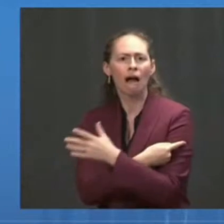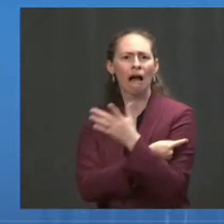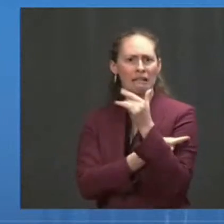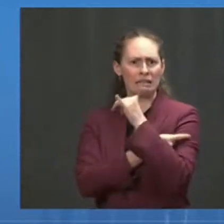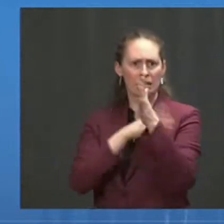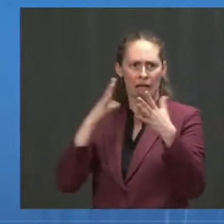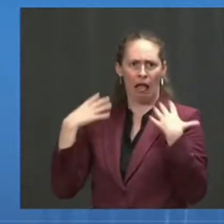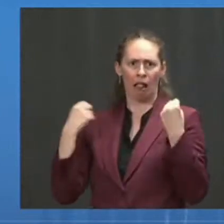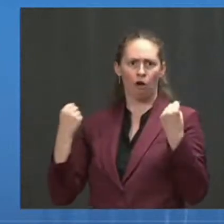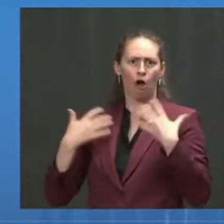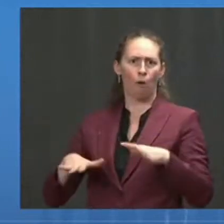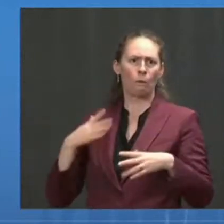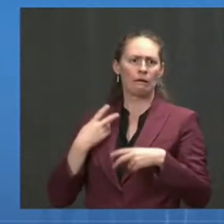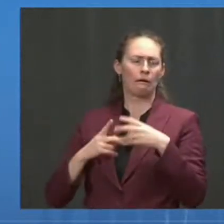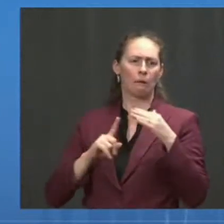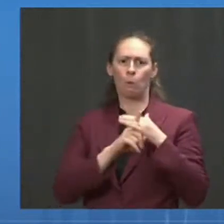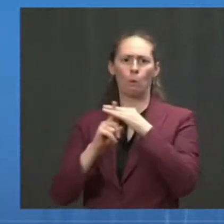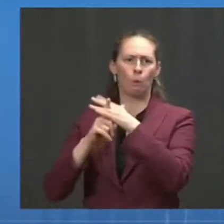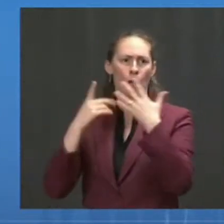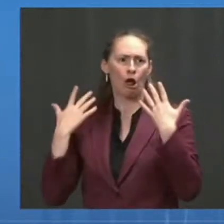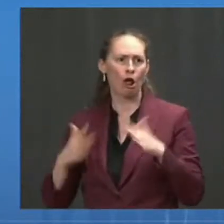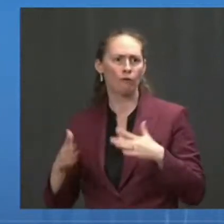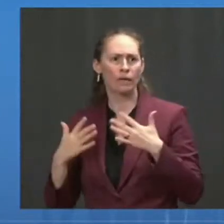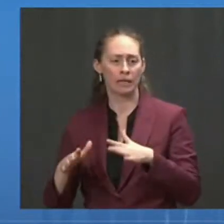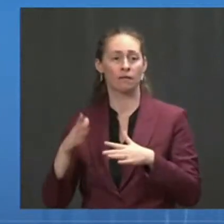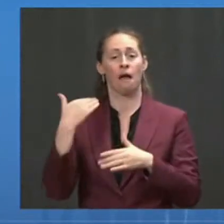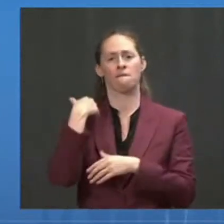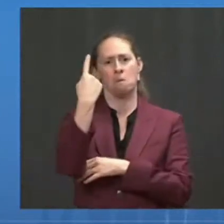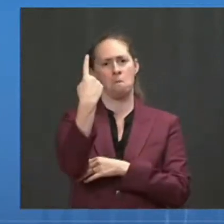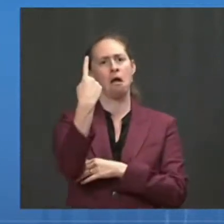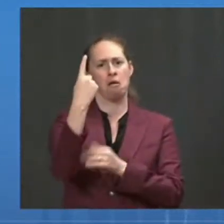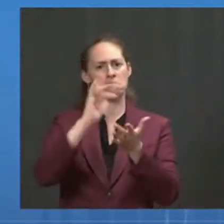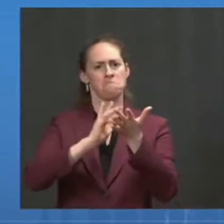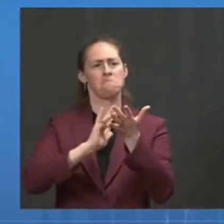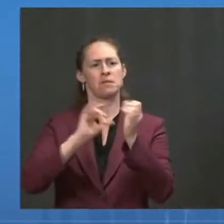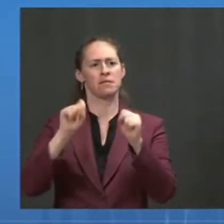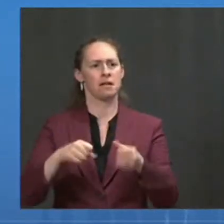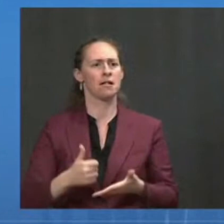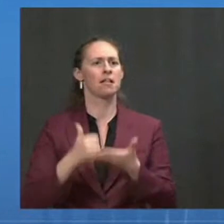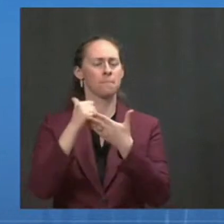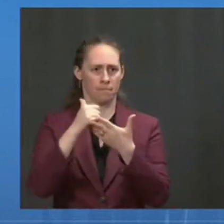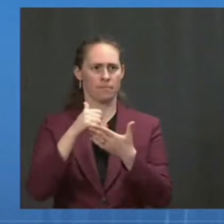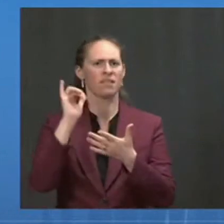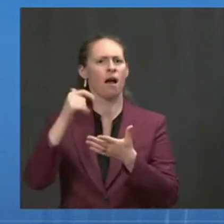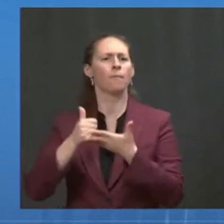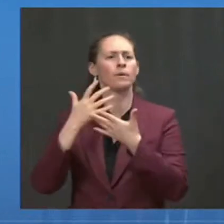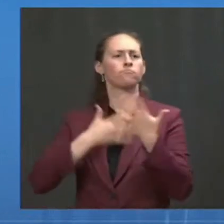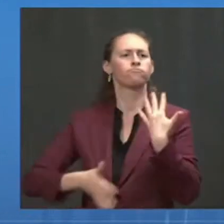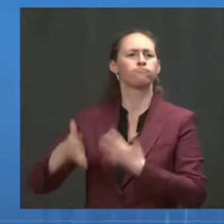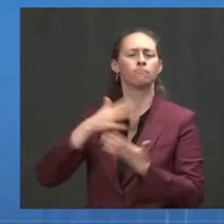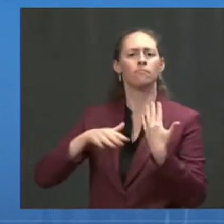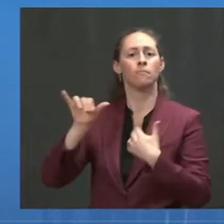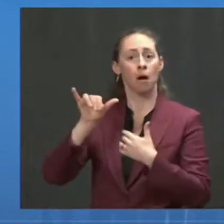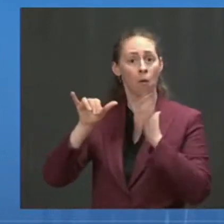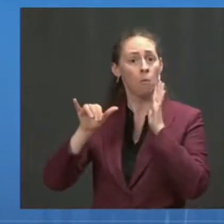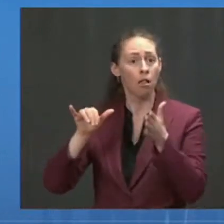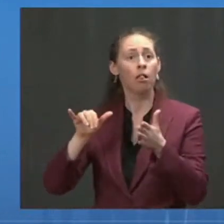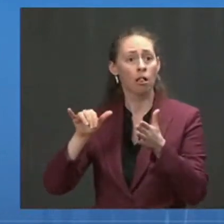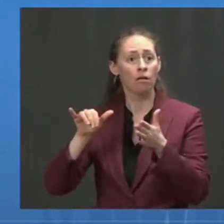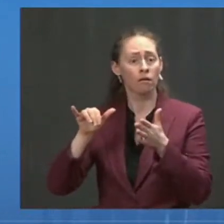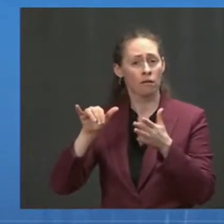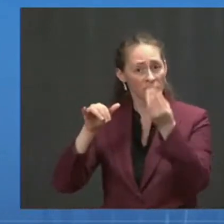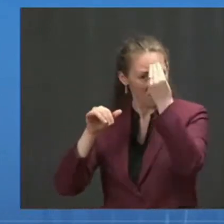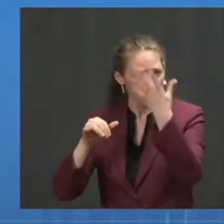these therapies. Monoclonal antibodies work. They are safe, they're free, they keep people out of the hospital and help keep